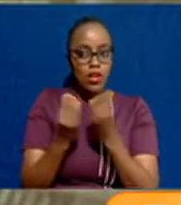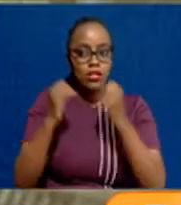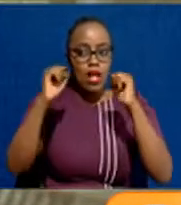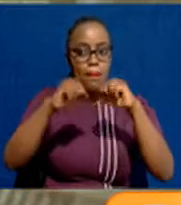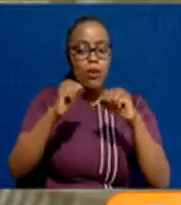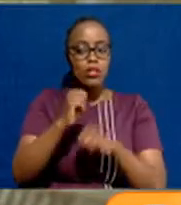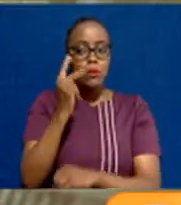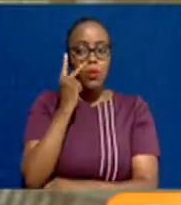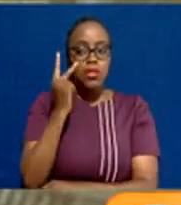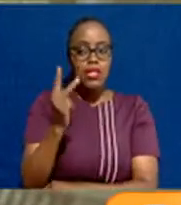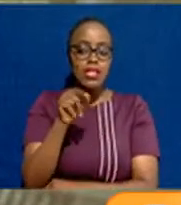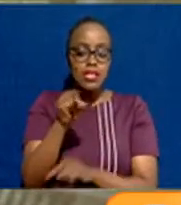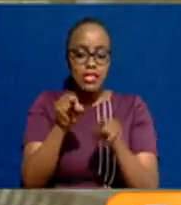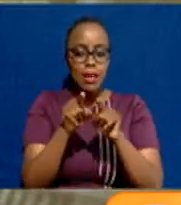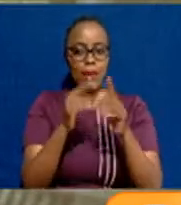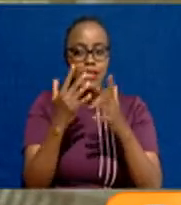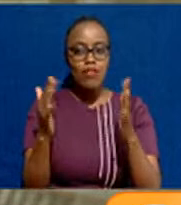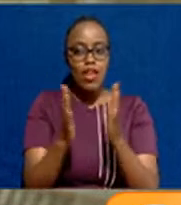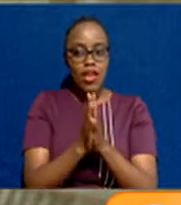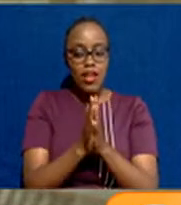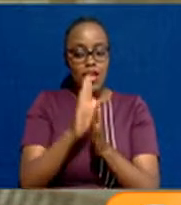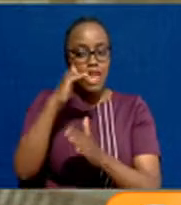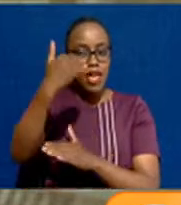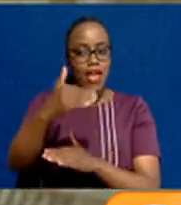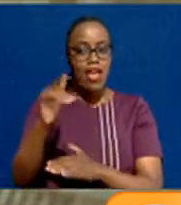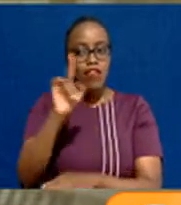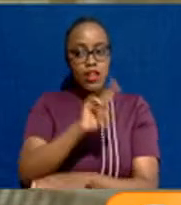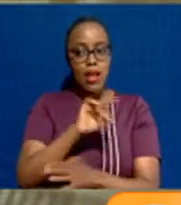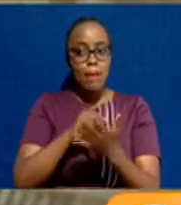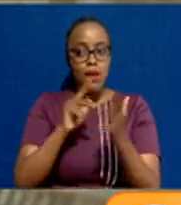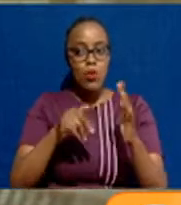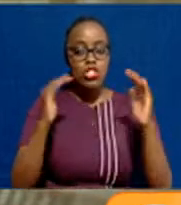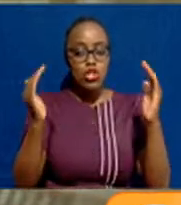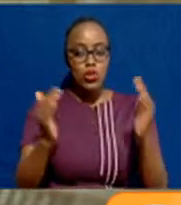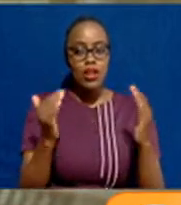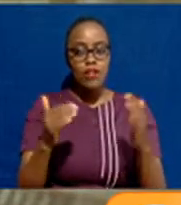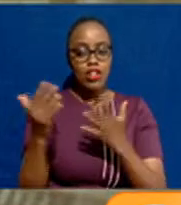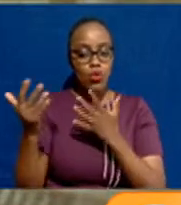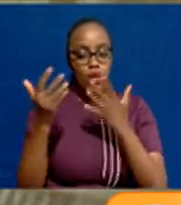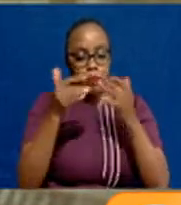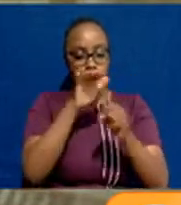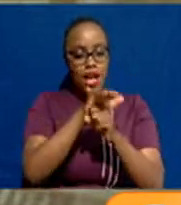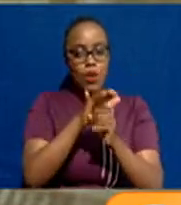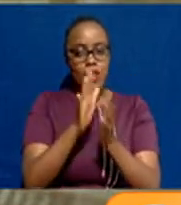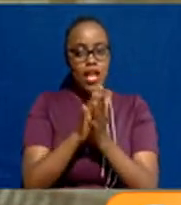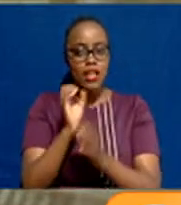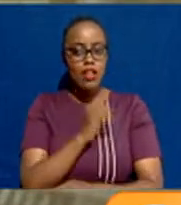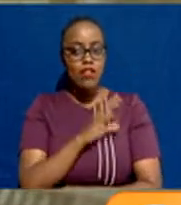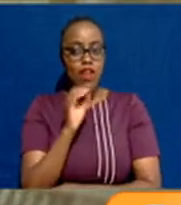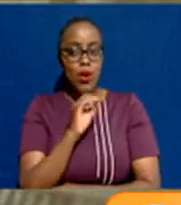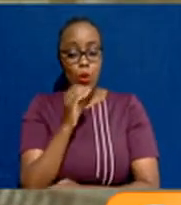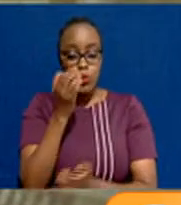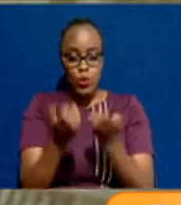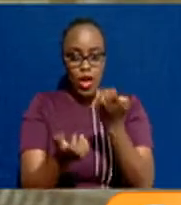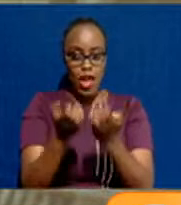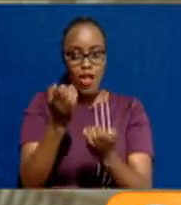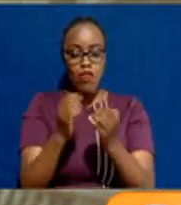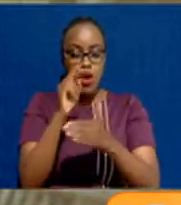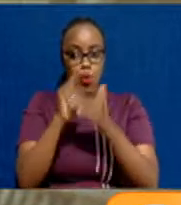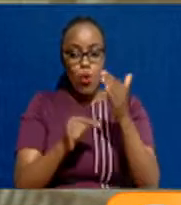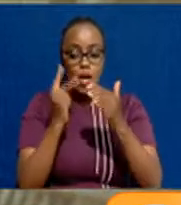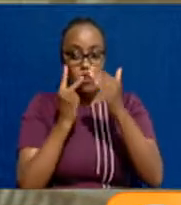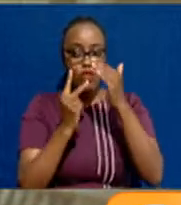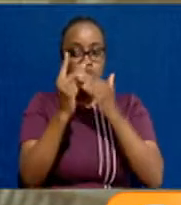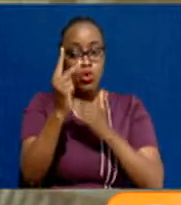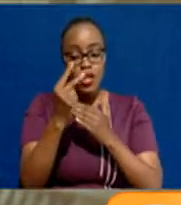to see you as an asset for them every other day. So you're encouraged to bring that and not to fear and be able to also evaluate. I mean, what vision